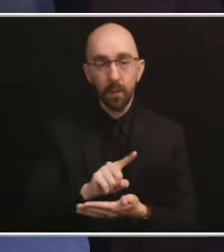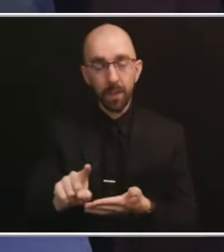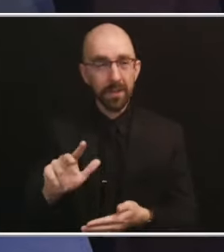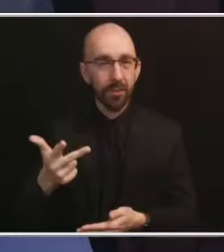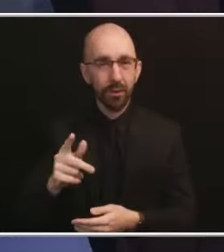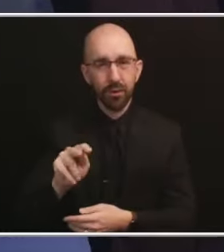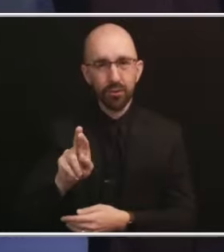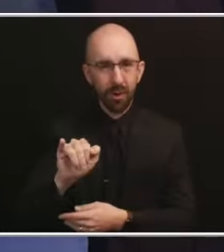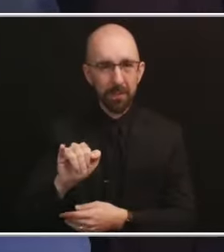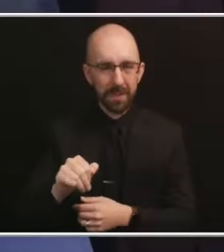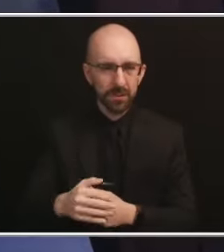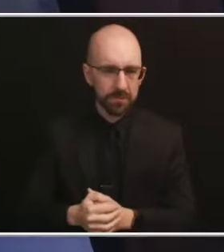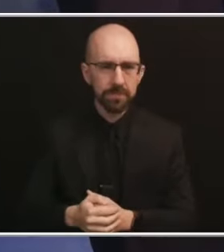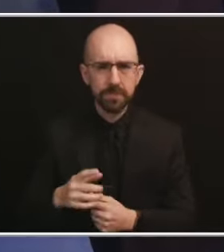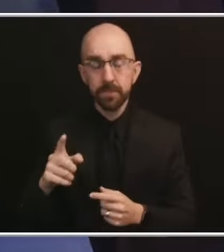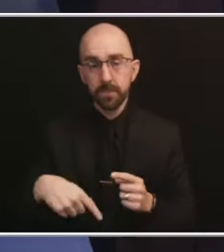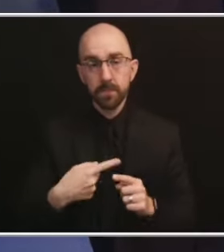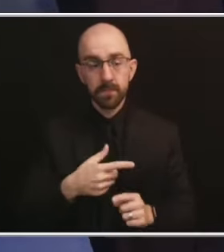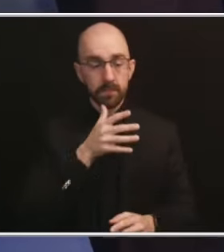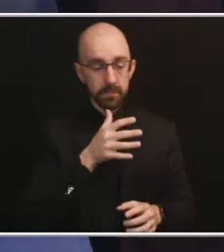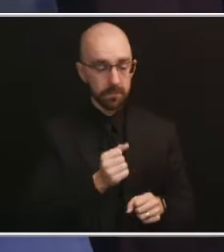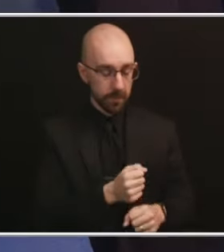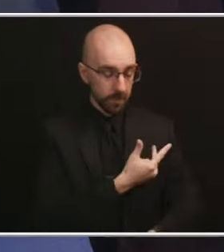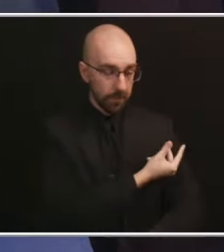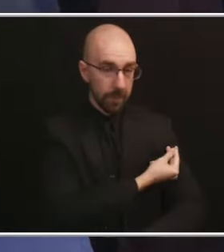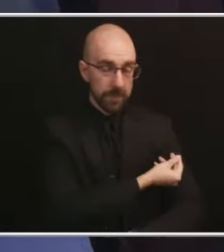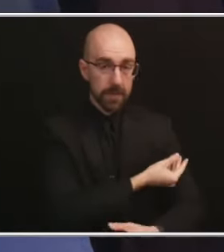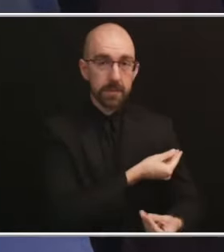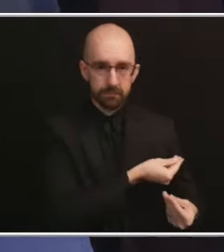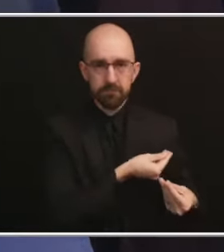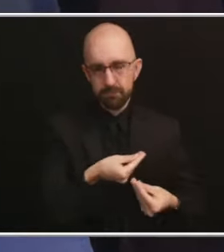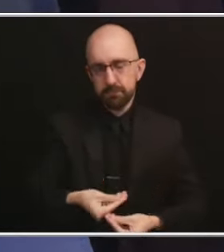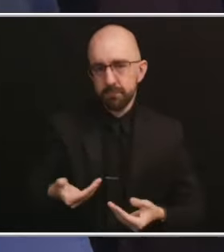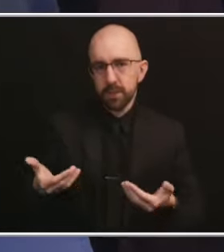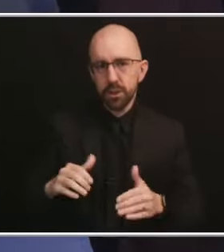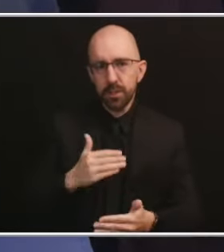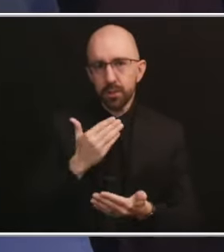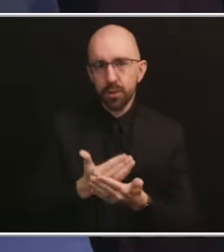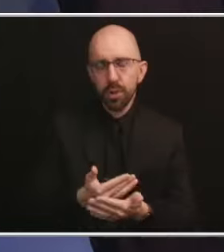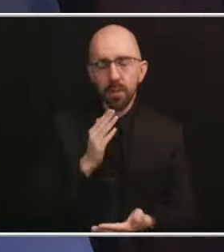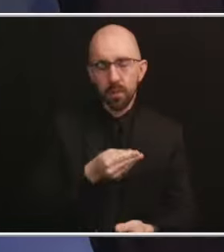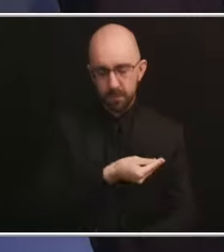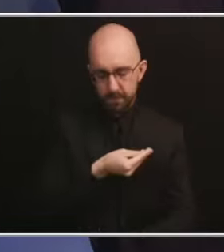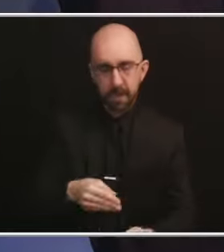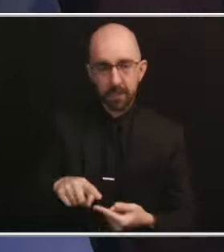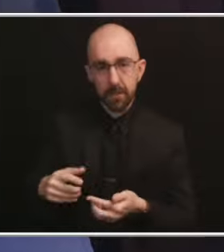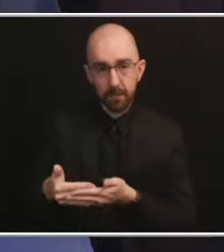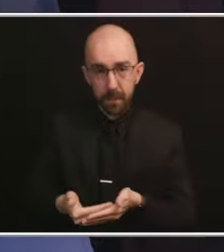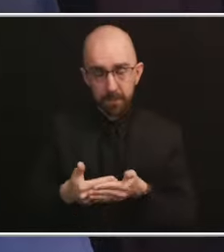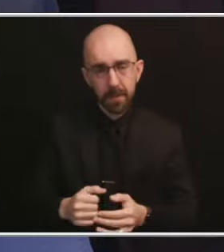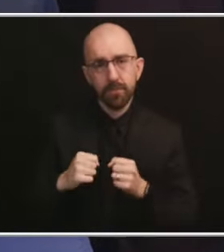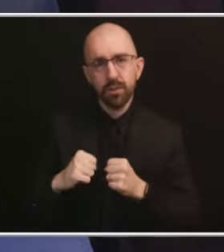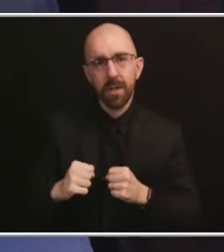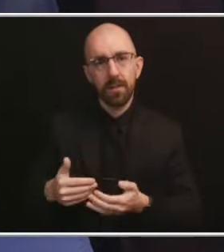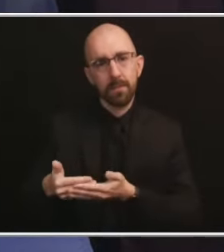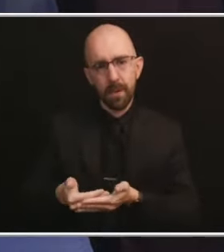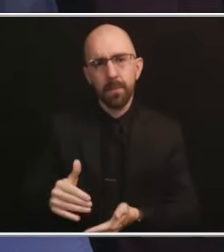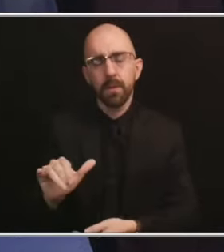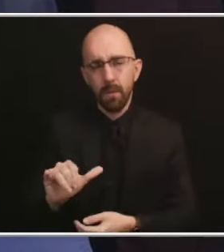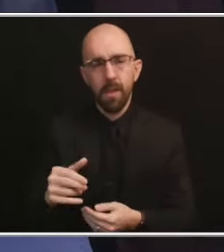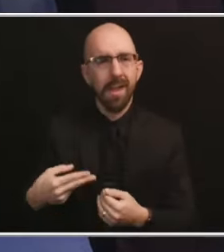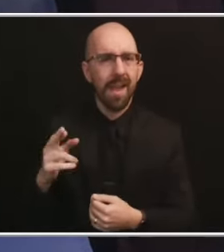mom gets vaccinated for RSV, she transfers those antibodies to baby to protect baby, especially in that high-risk period.